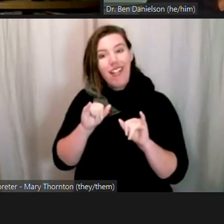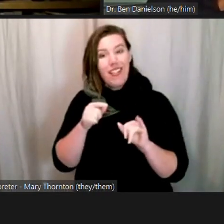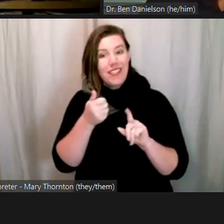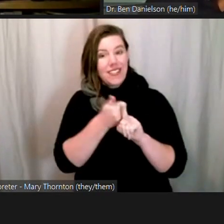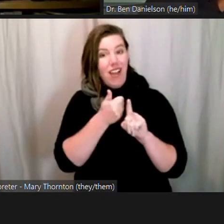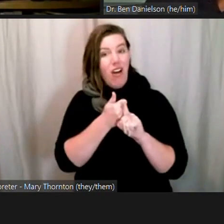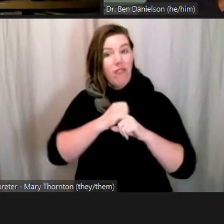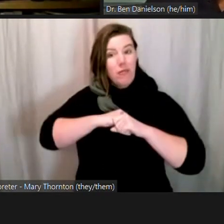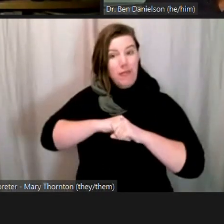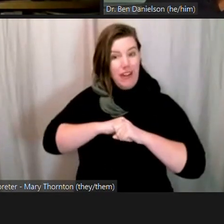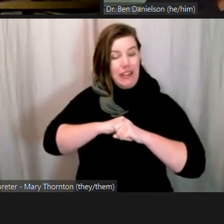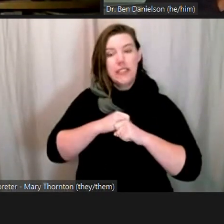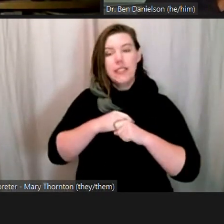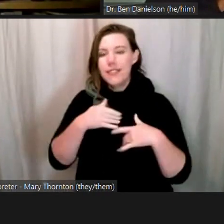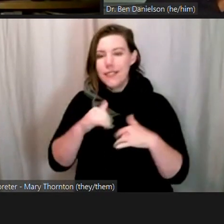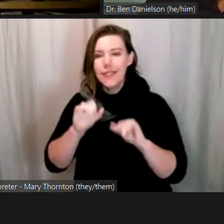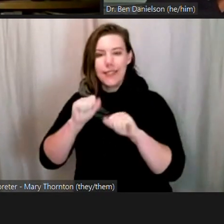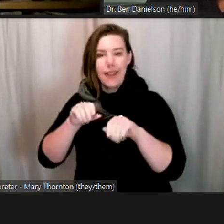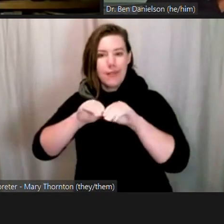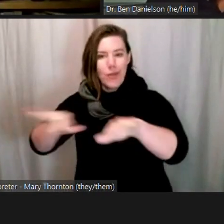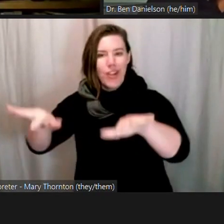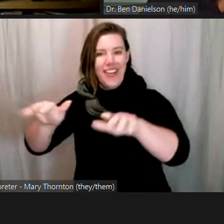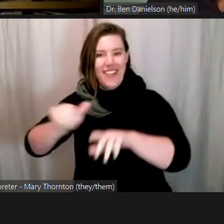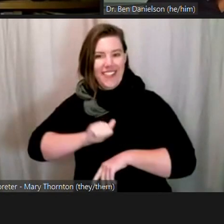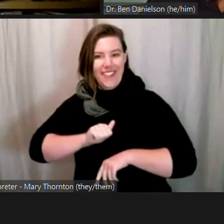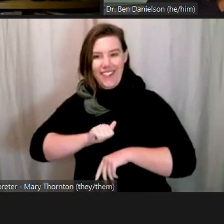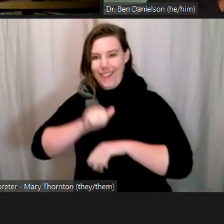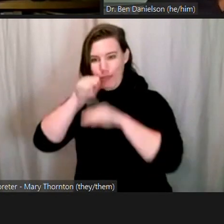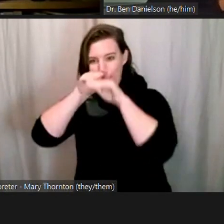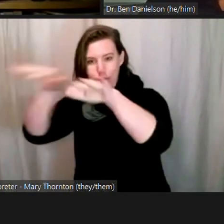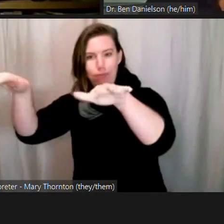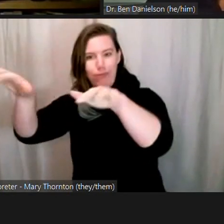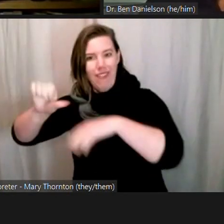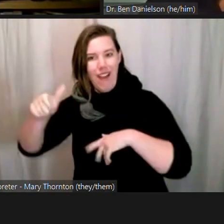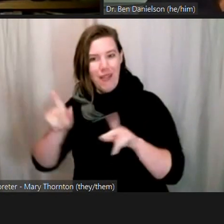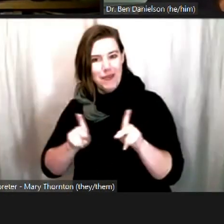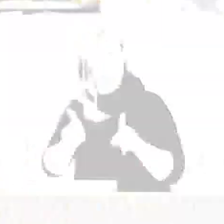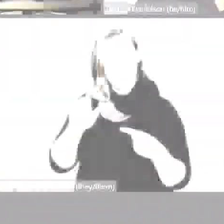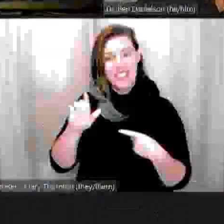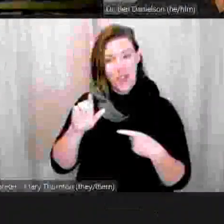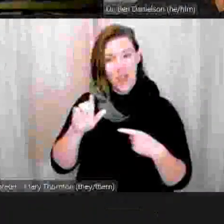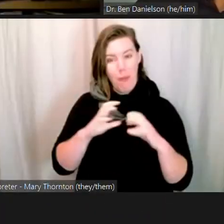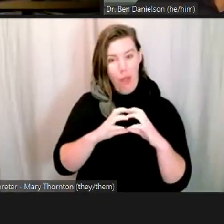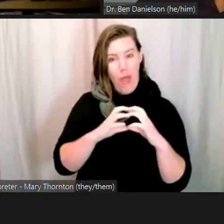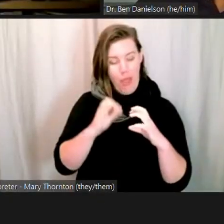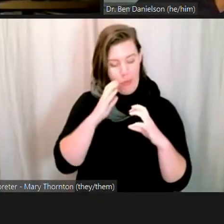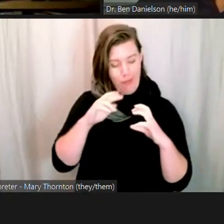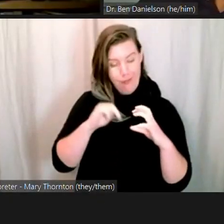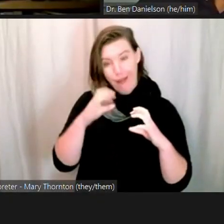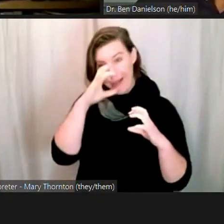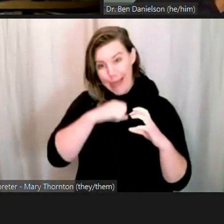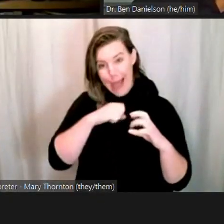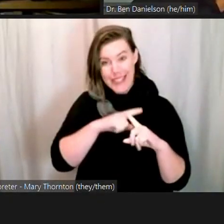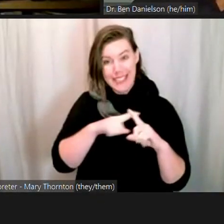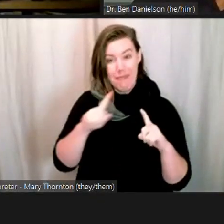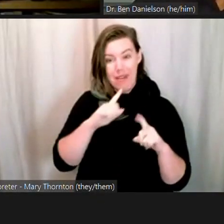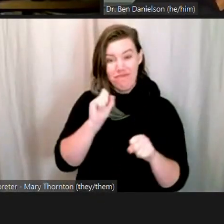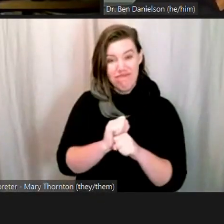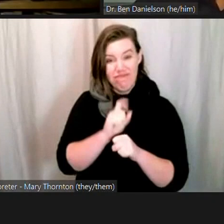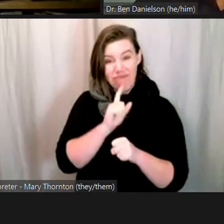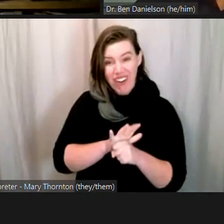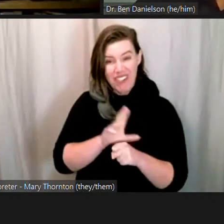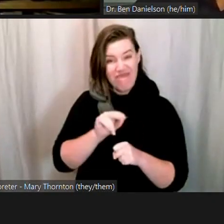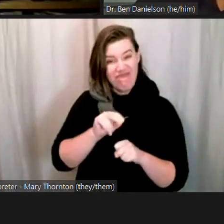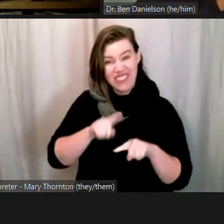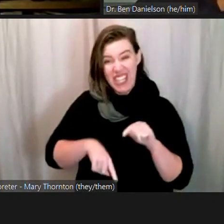vaccinated, we still have to, you know, take all the precautions we're taking currently. Maybe by the fall is kind of what I'm saying. Maybe fall,